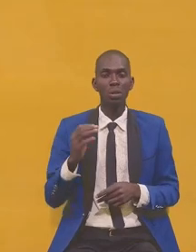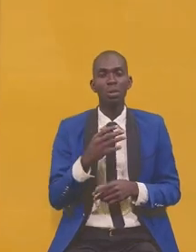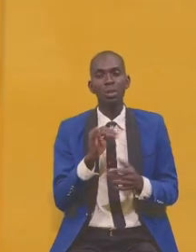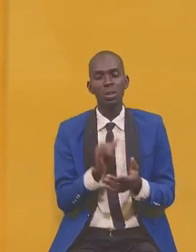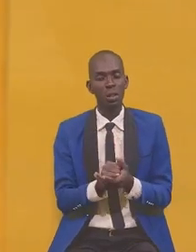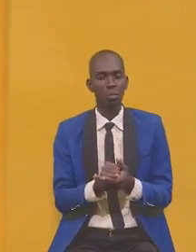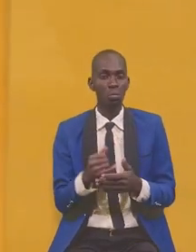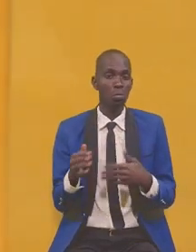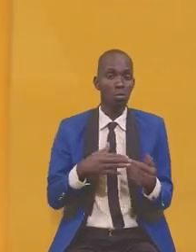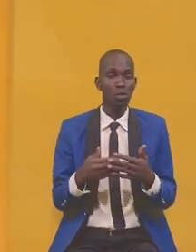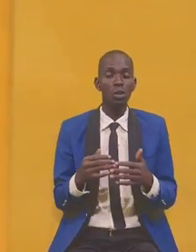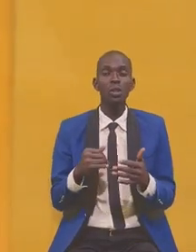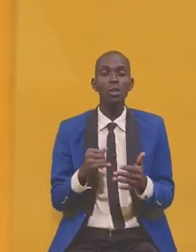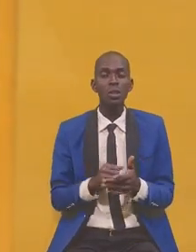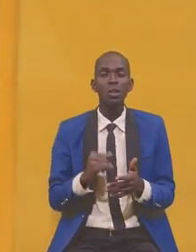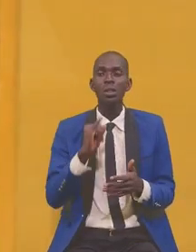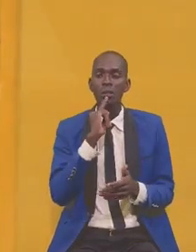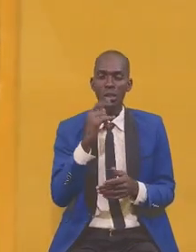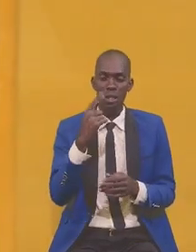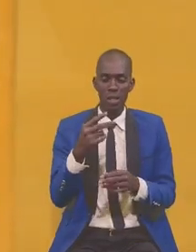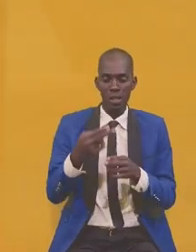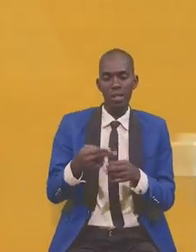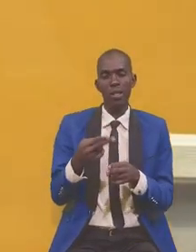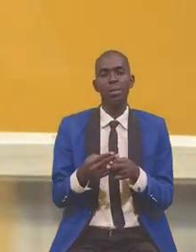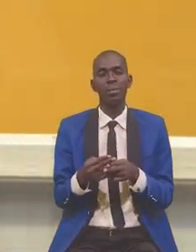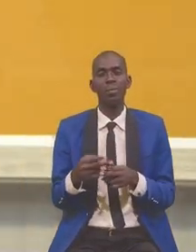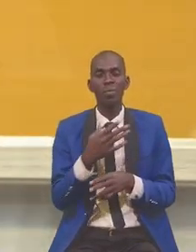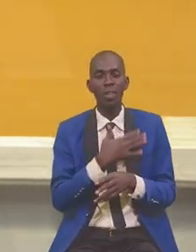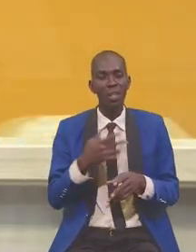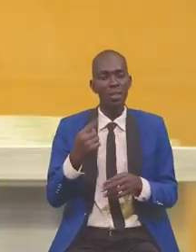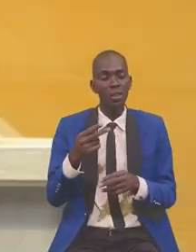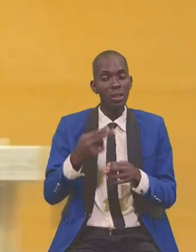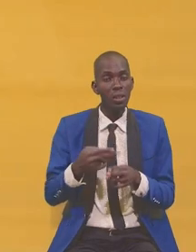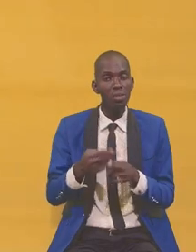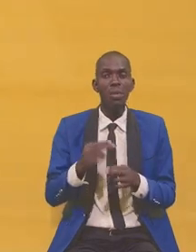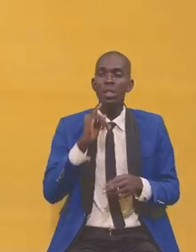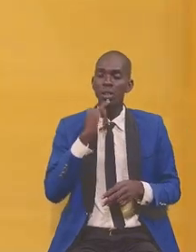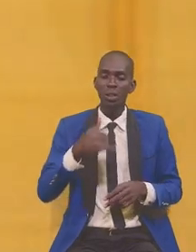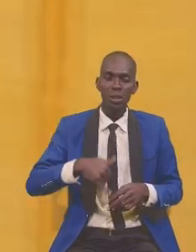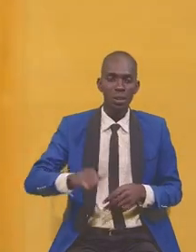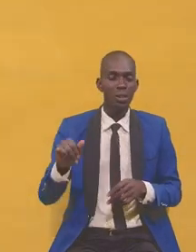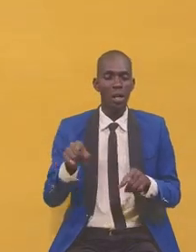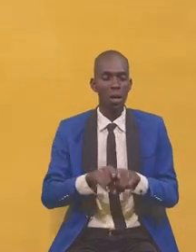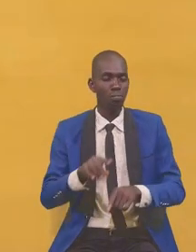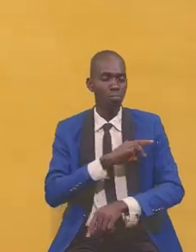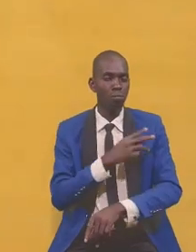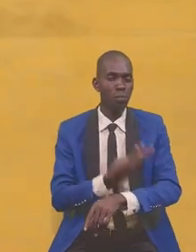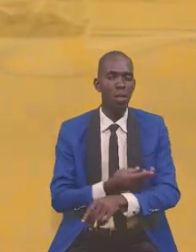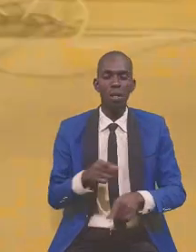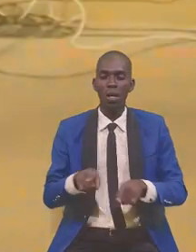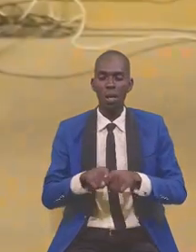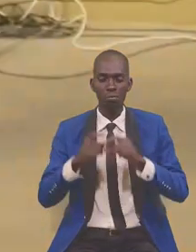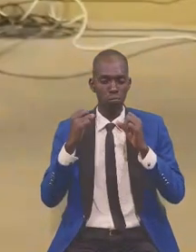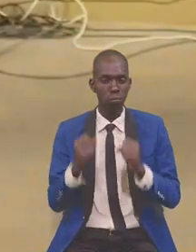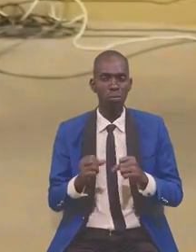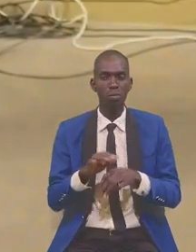the title, it's the name. And the name is still as mighty, as powerful